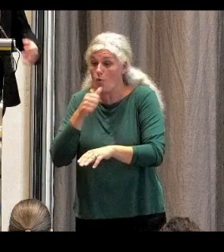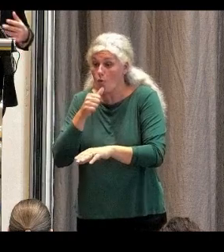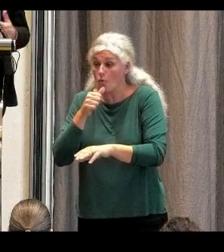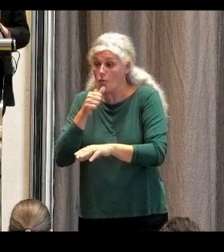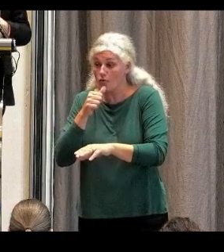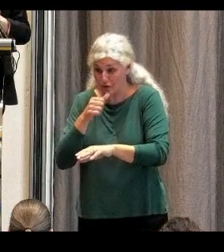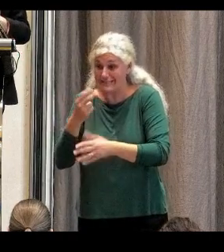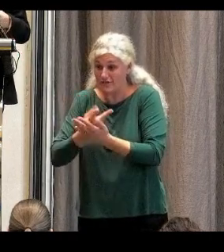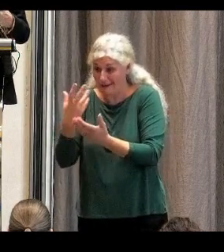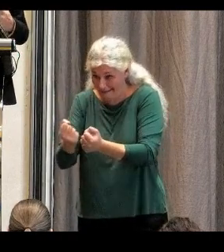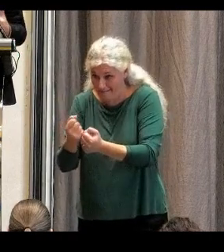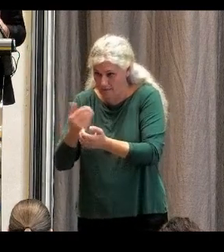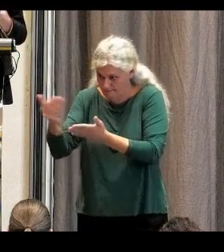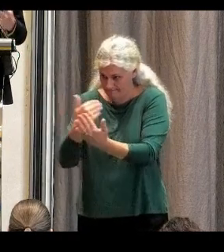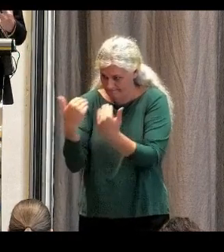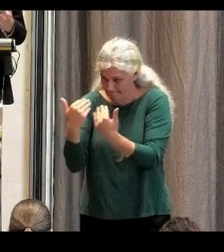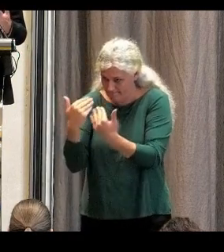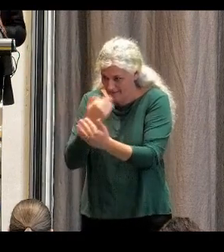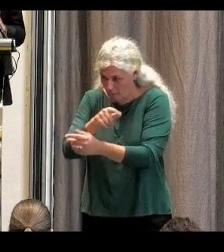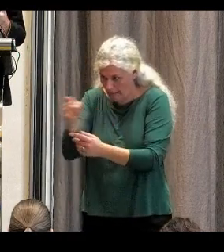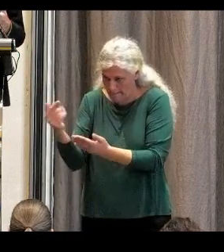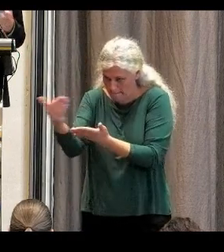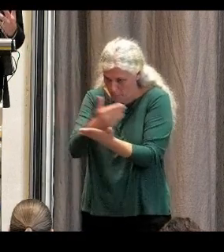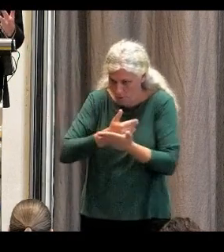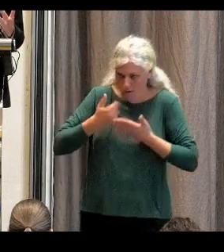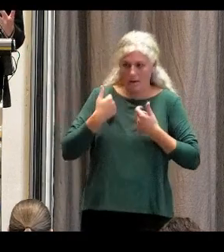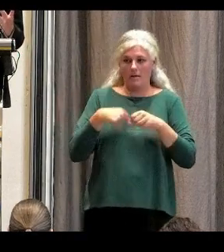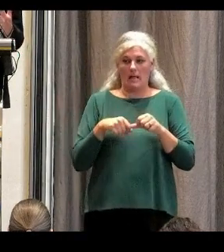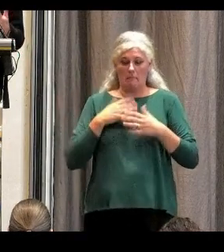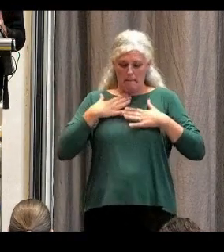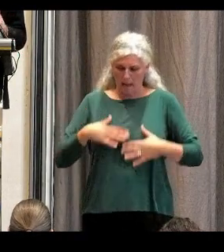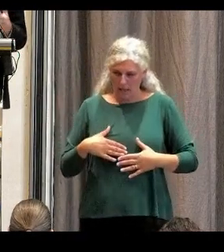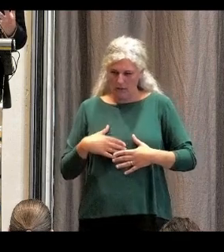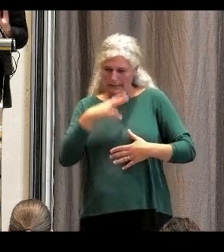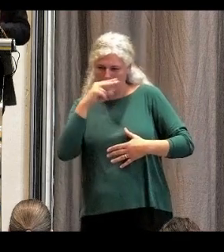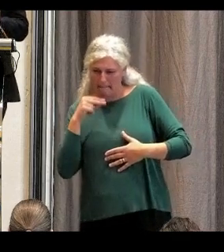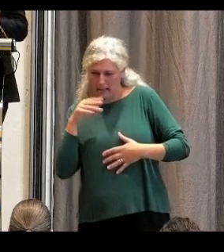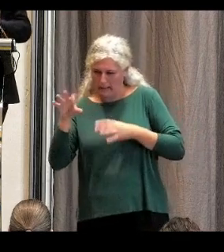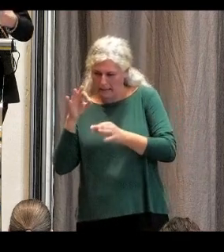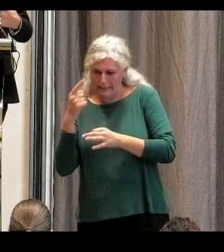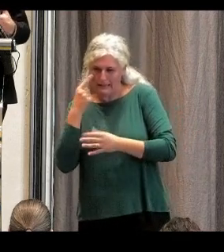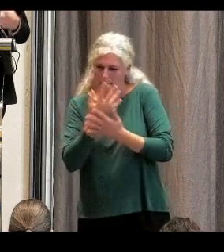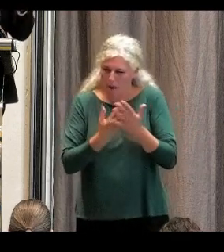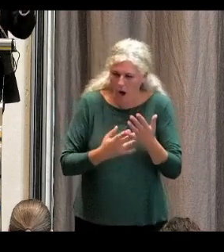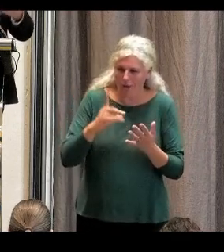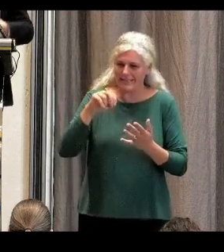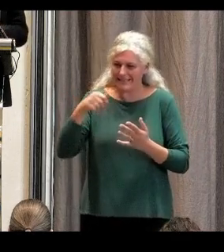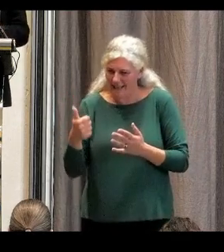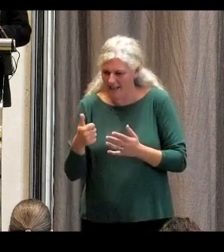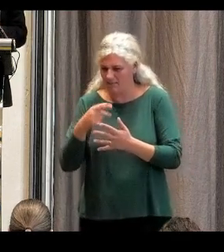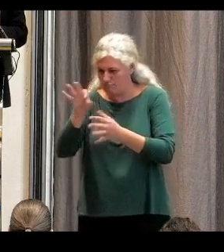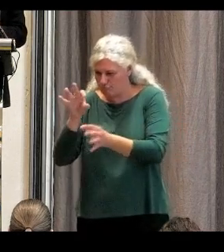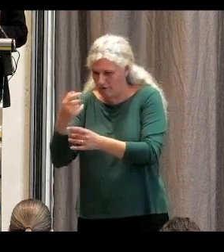and we collect information and potentially biological samples, blood, DNA. You're going to hear